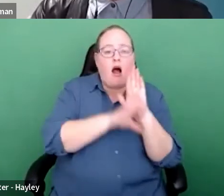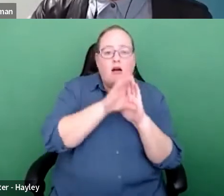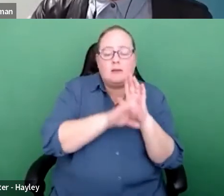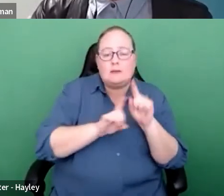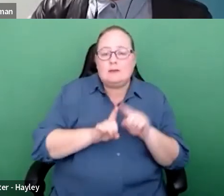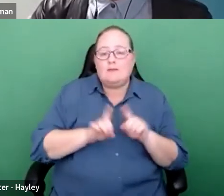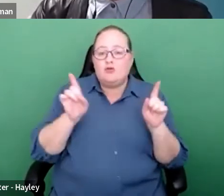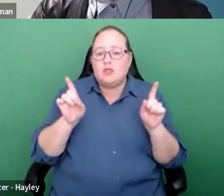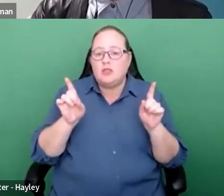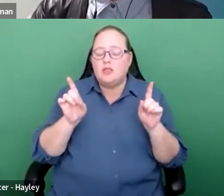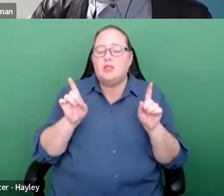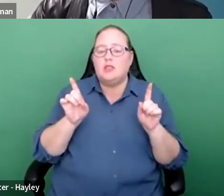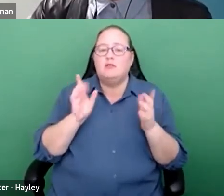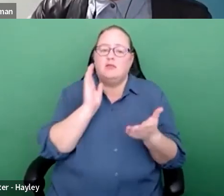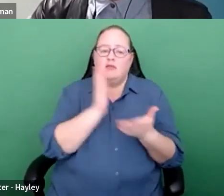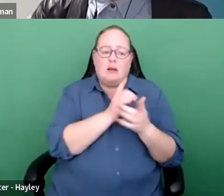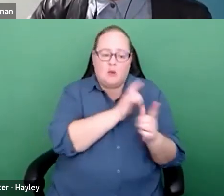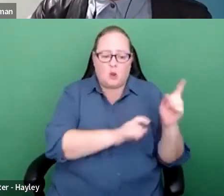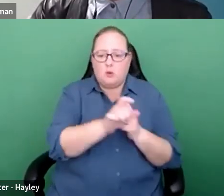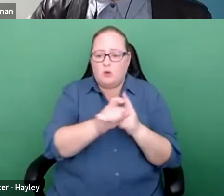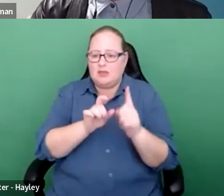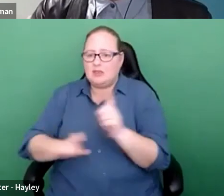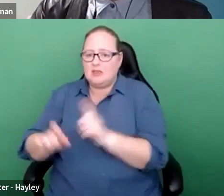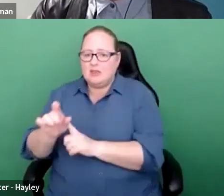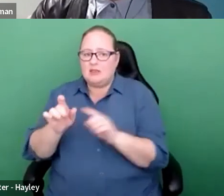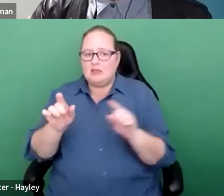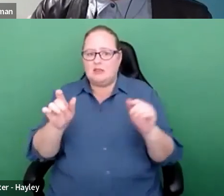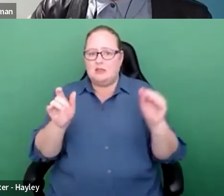two communities that you study.